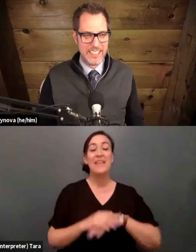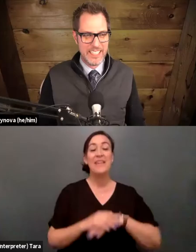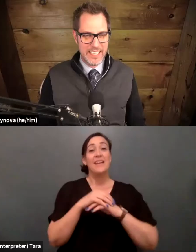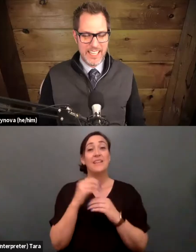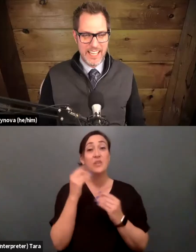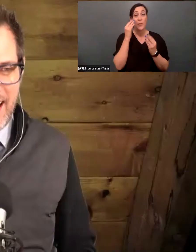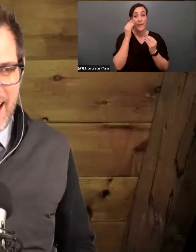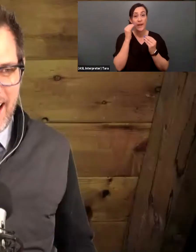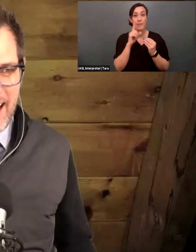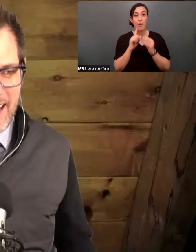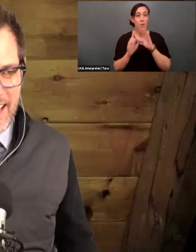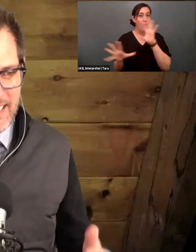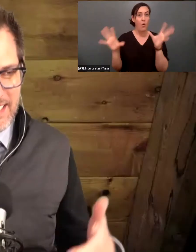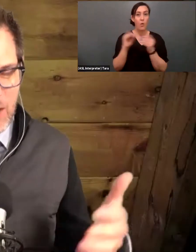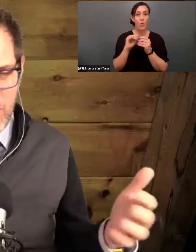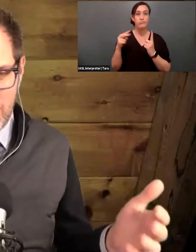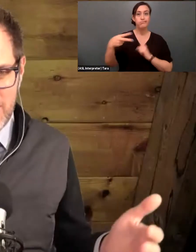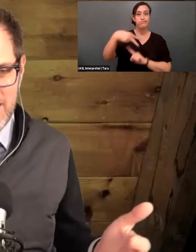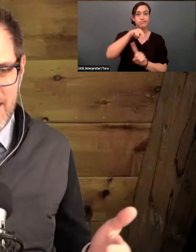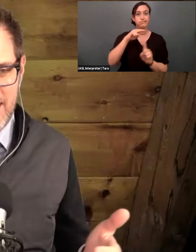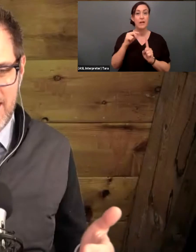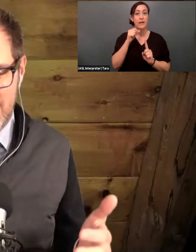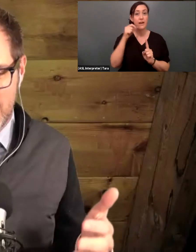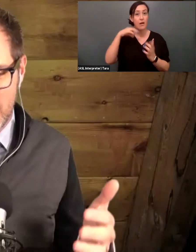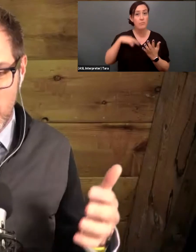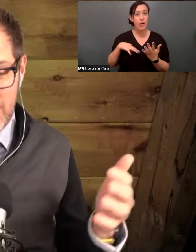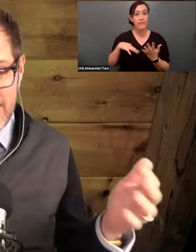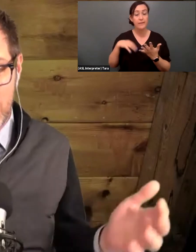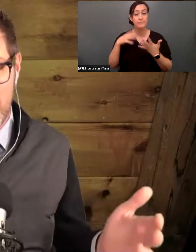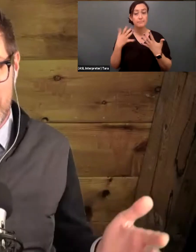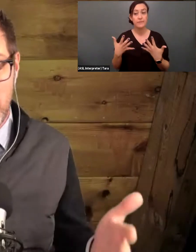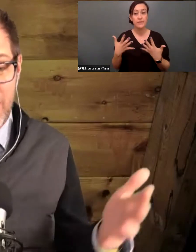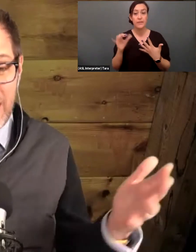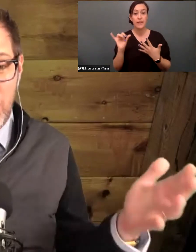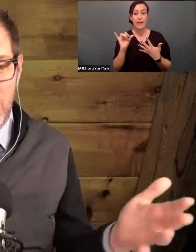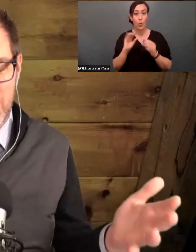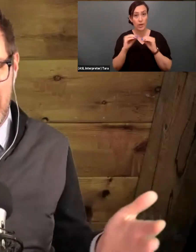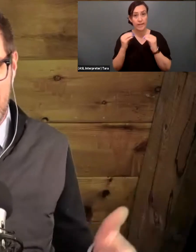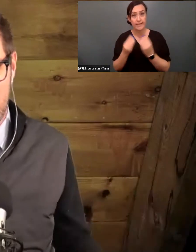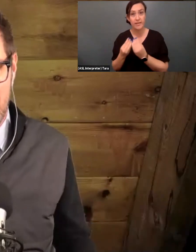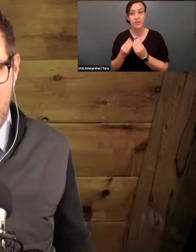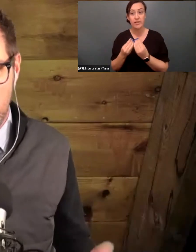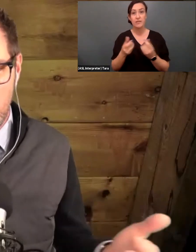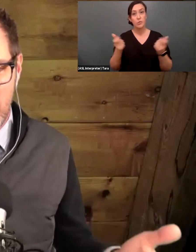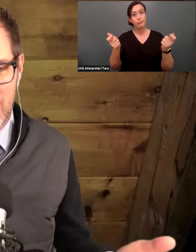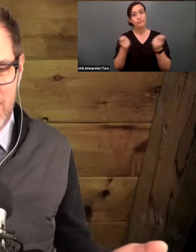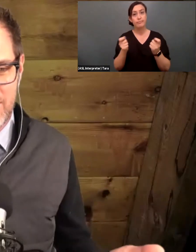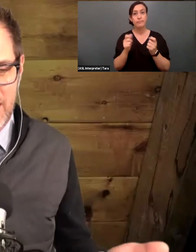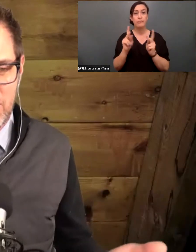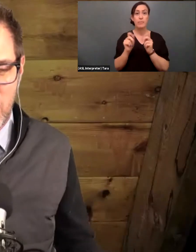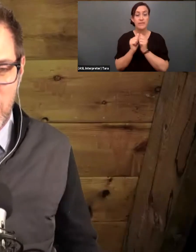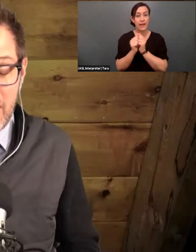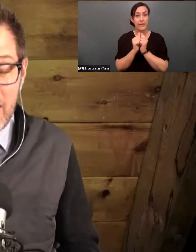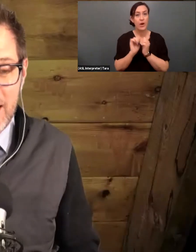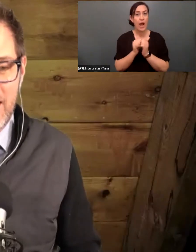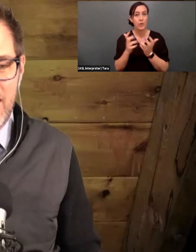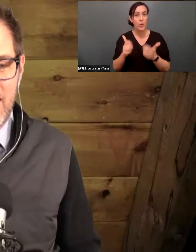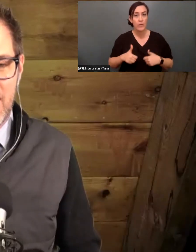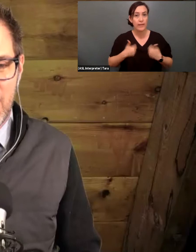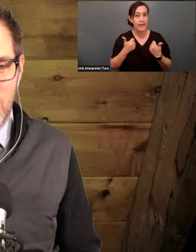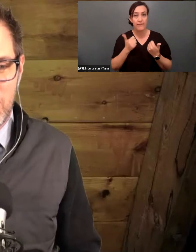around as nonprofits, as organizations, as bringing people together, how do we want to live and